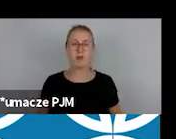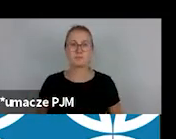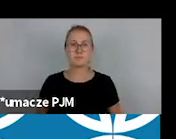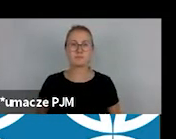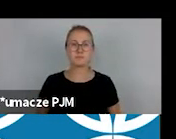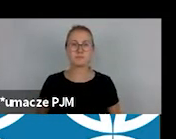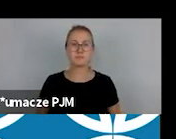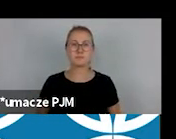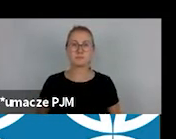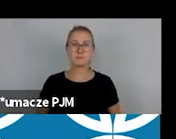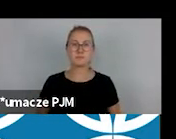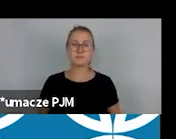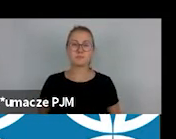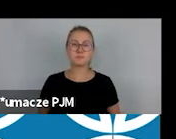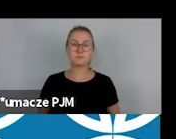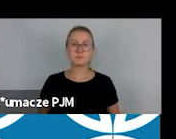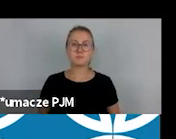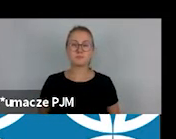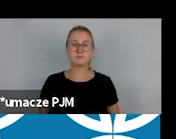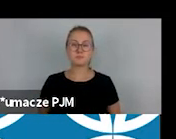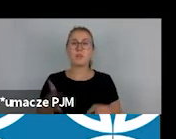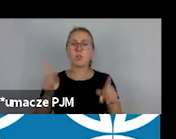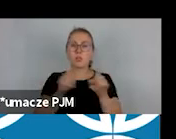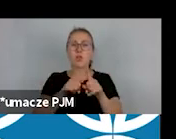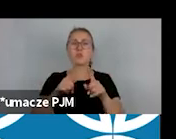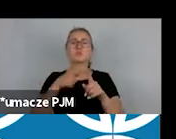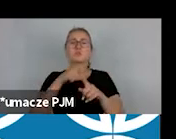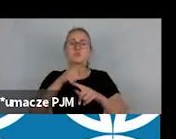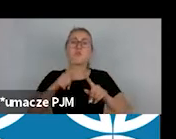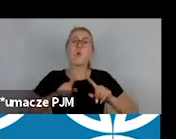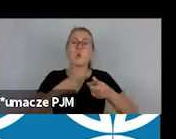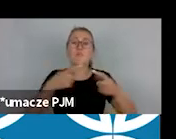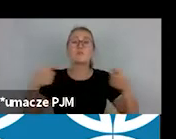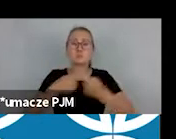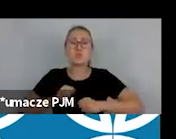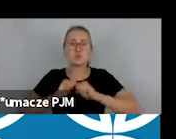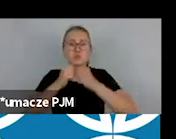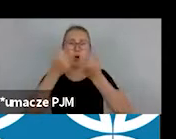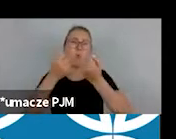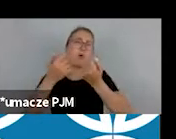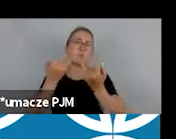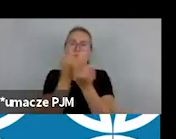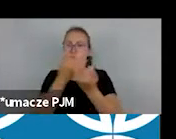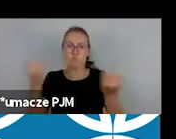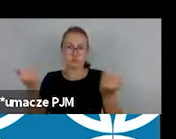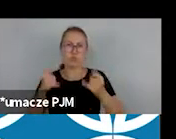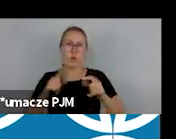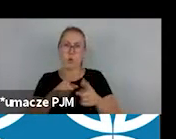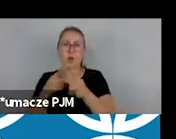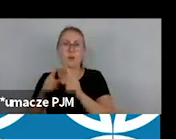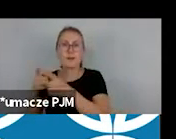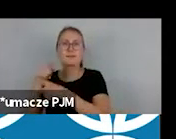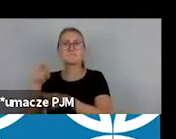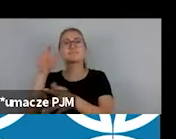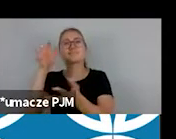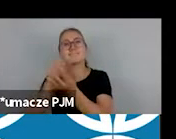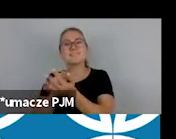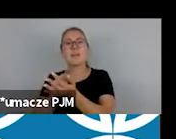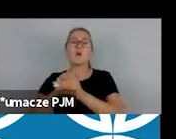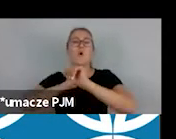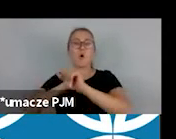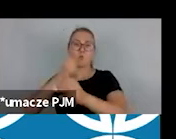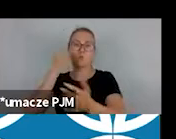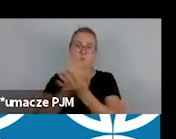human rights mechanisms within the UN a lot to advance violence prevention and peace. The initiative that